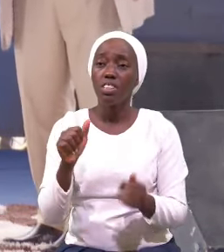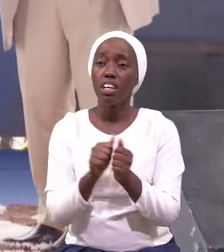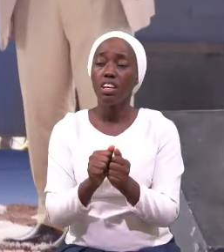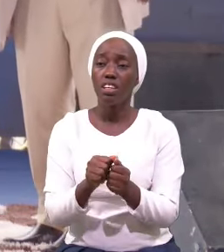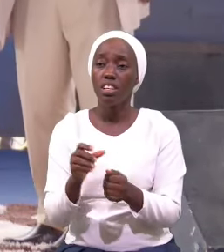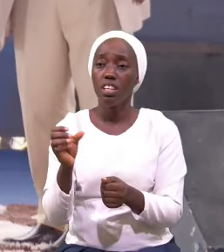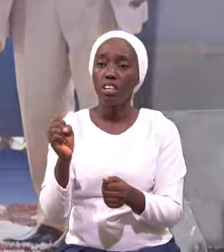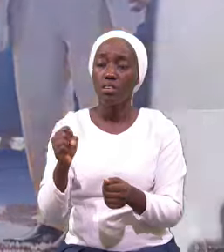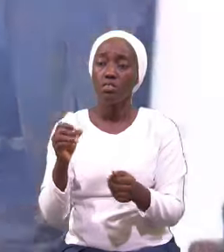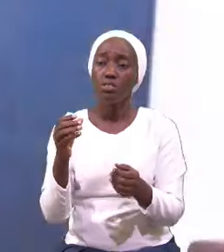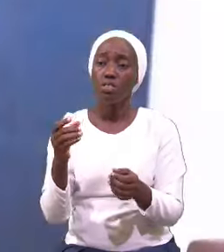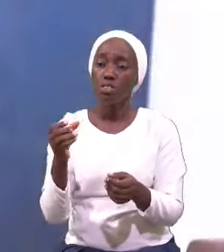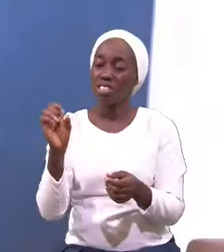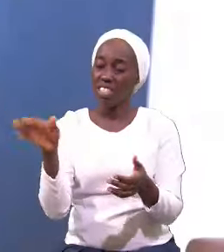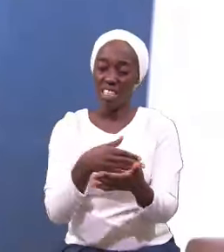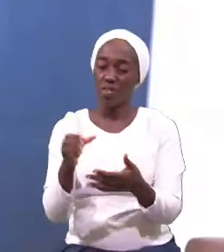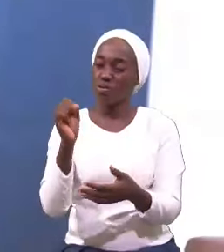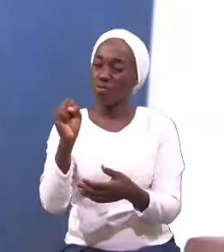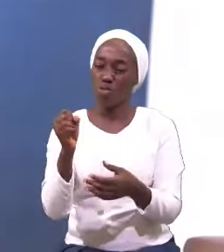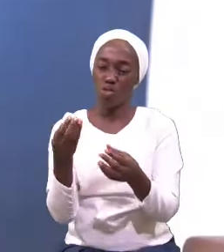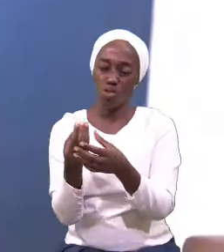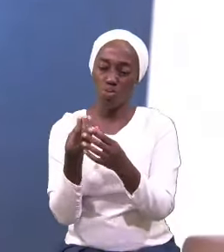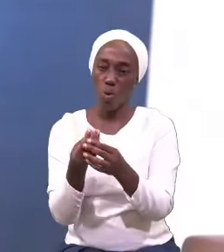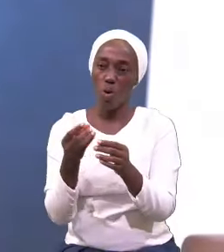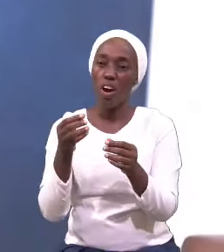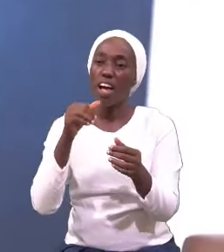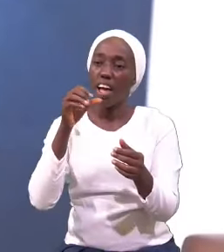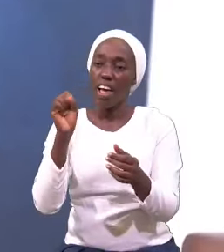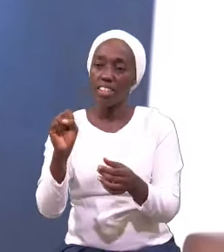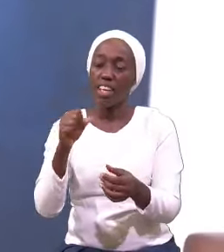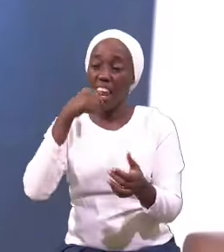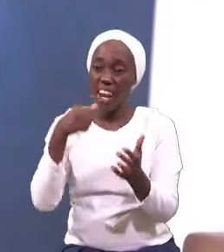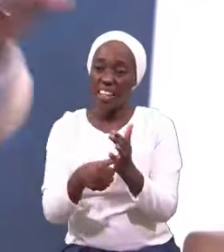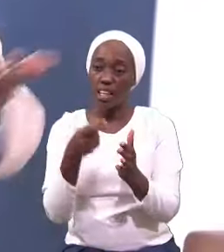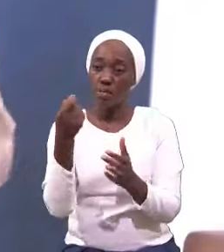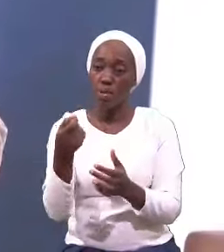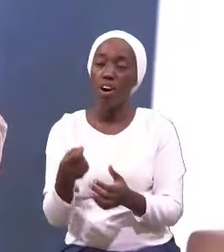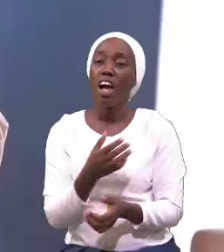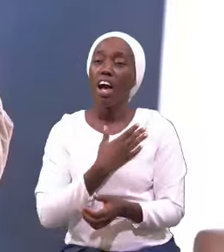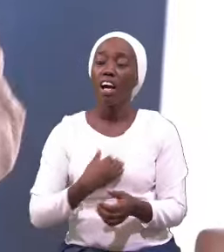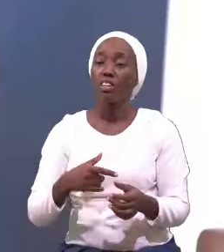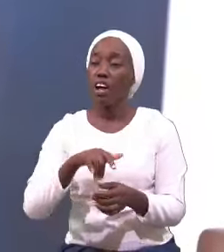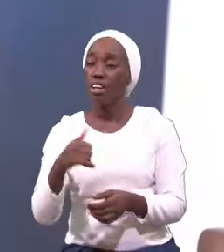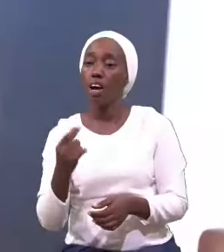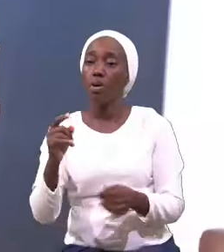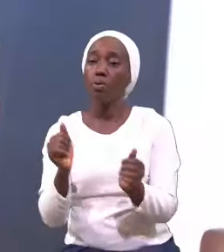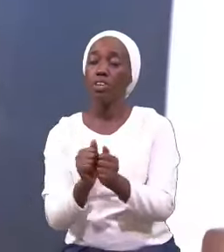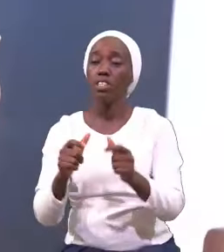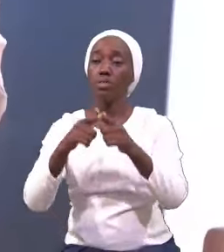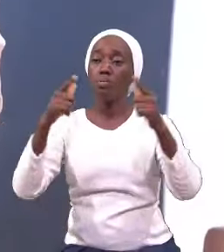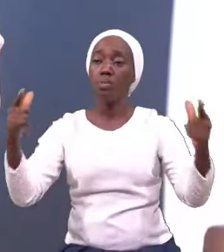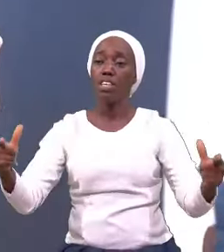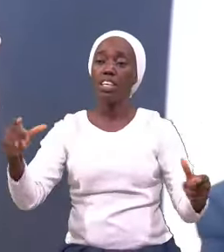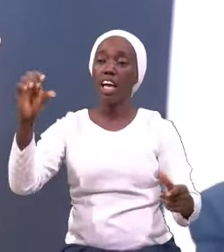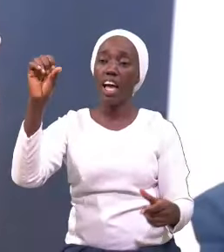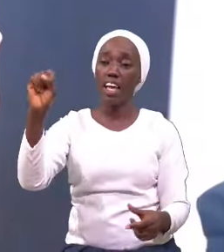There is singing with a capital S. You know, anybody can